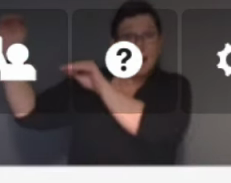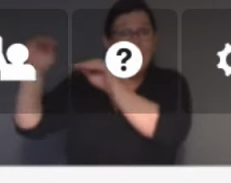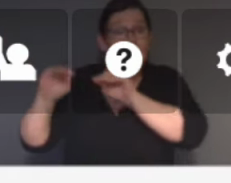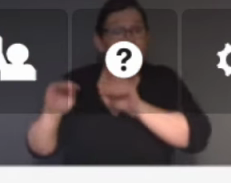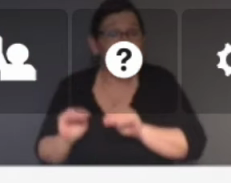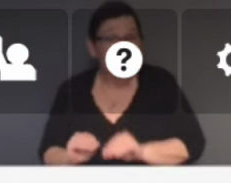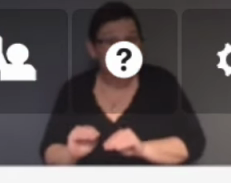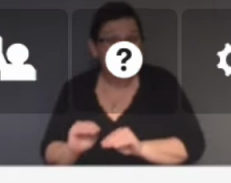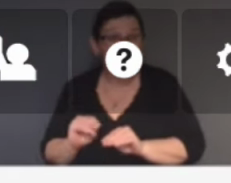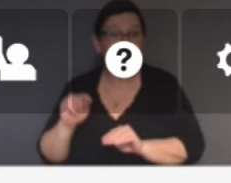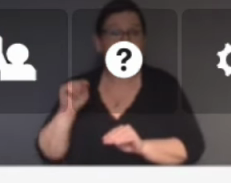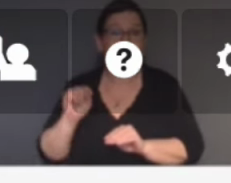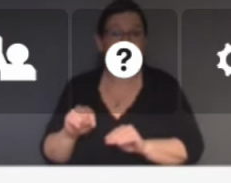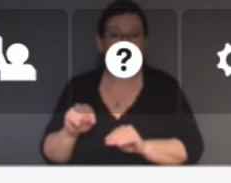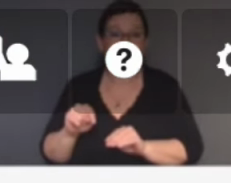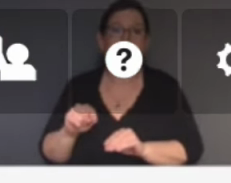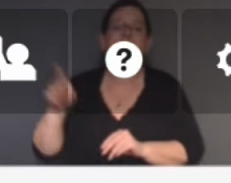report.